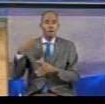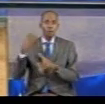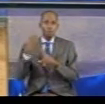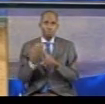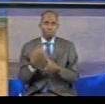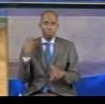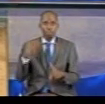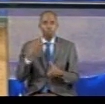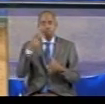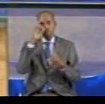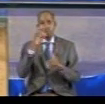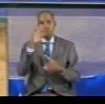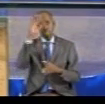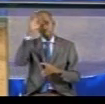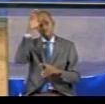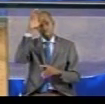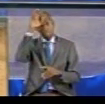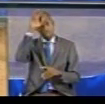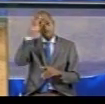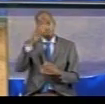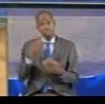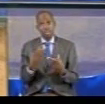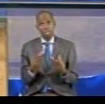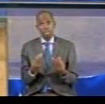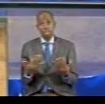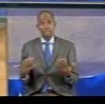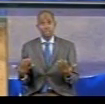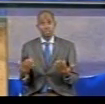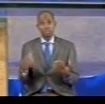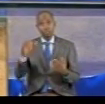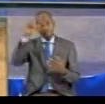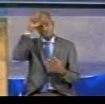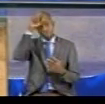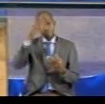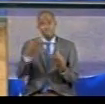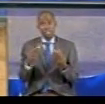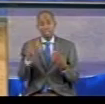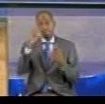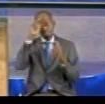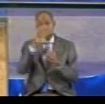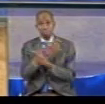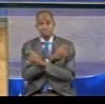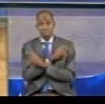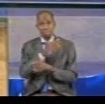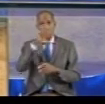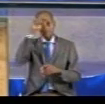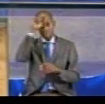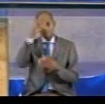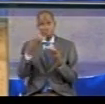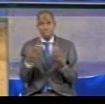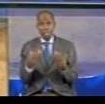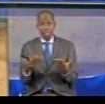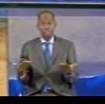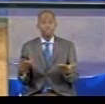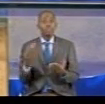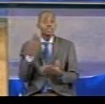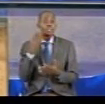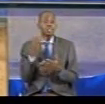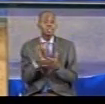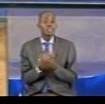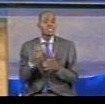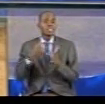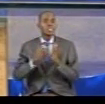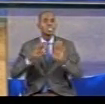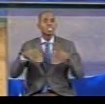of Canaan. And now, as Moses rehearsed the history, he gives us revelation